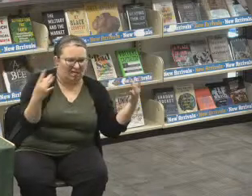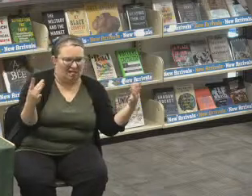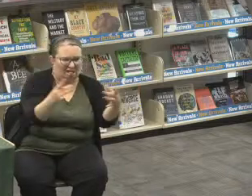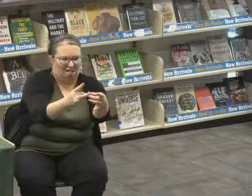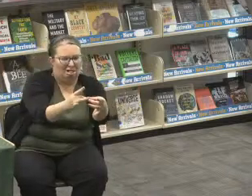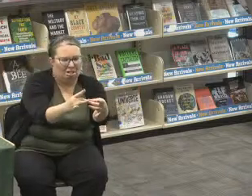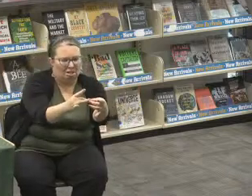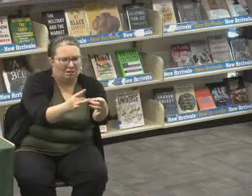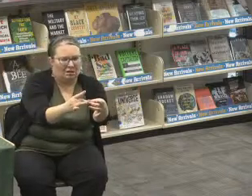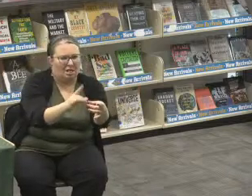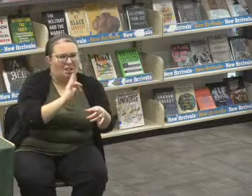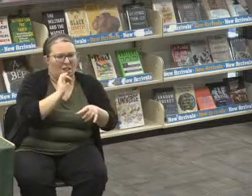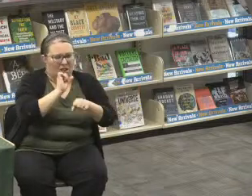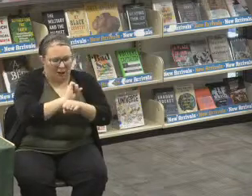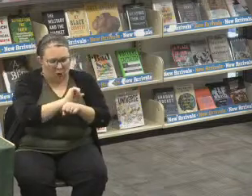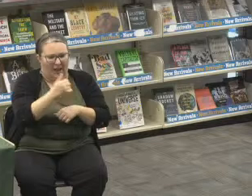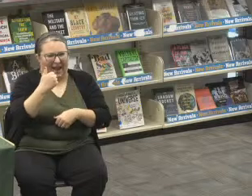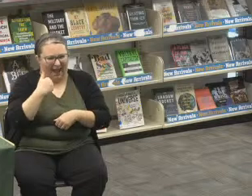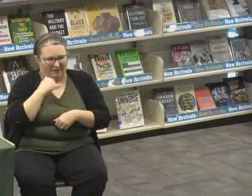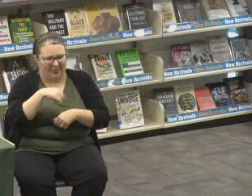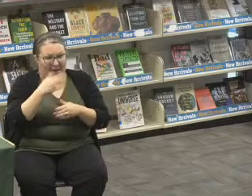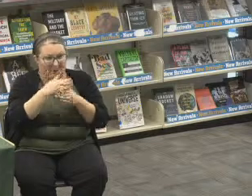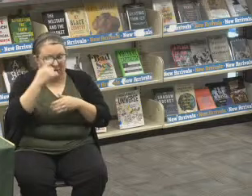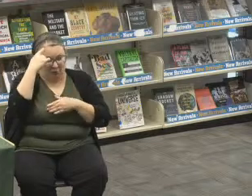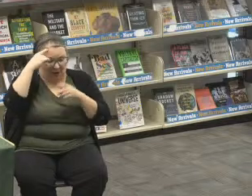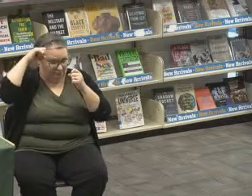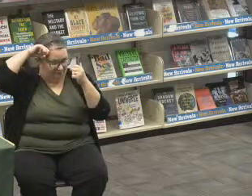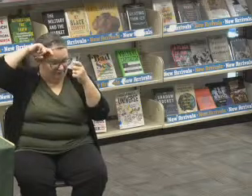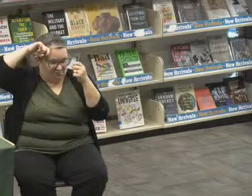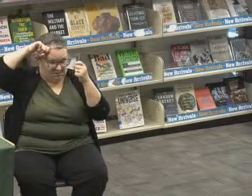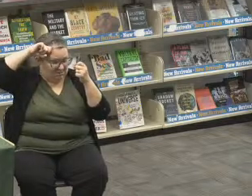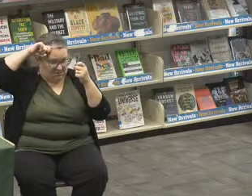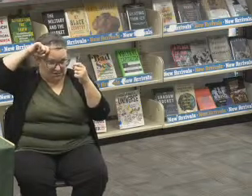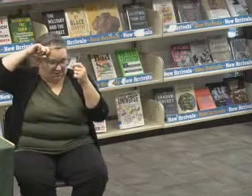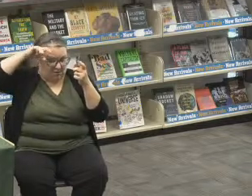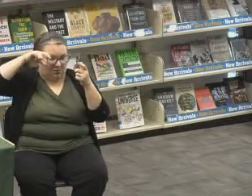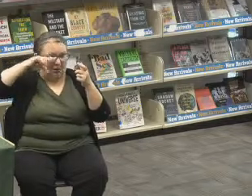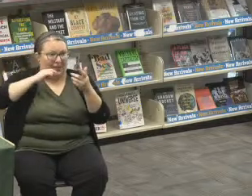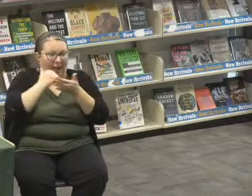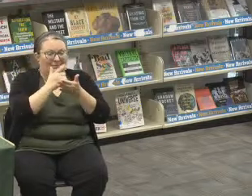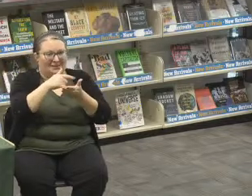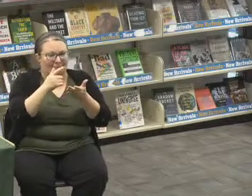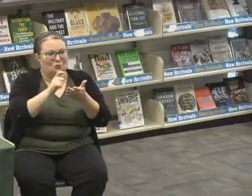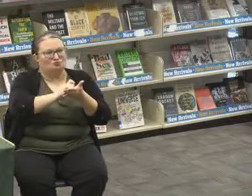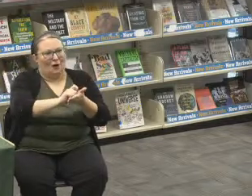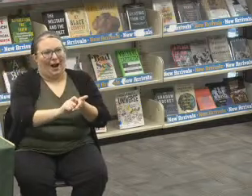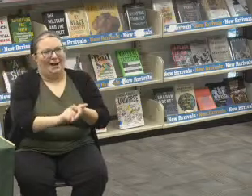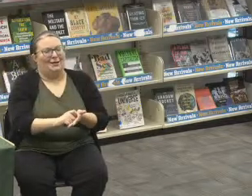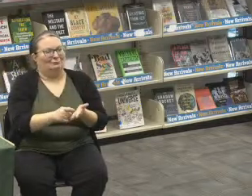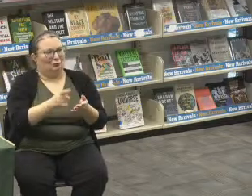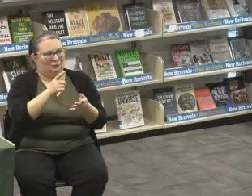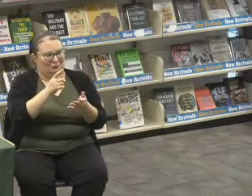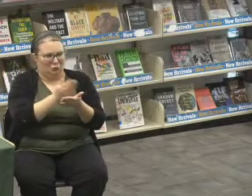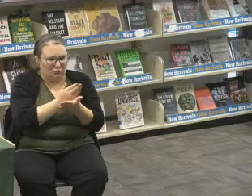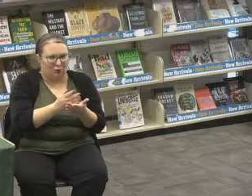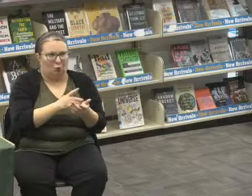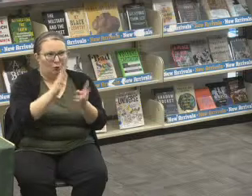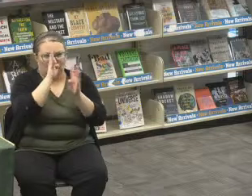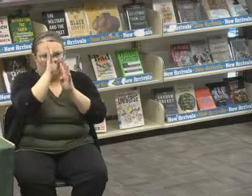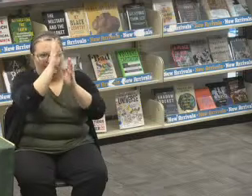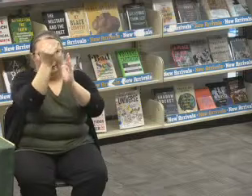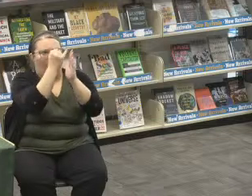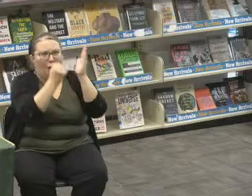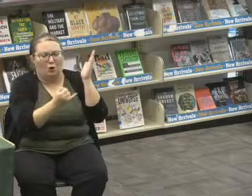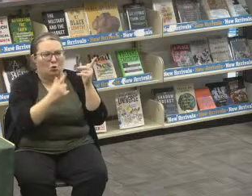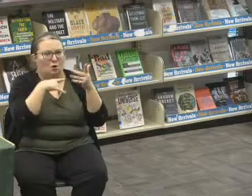And they're literally having that part of their brain firing and triggering off, and it really helps them compose music or create art or